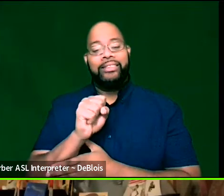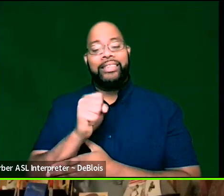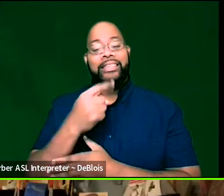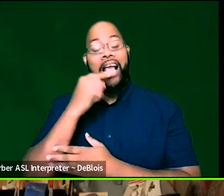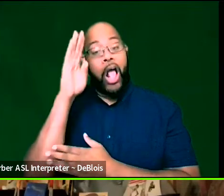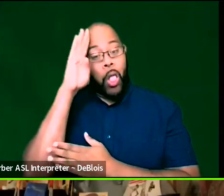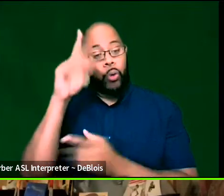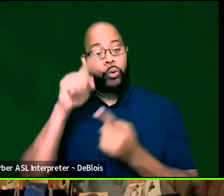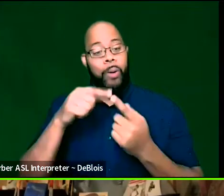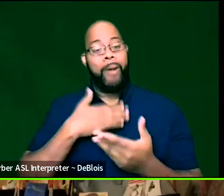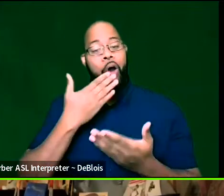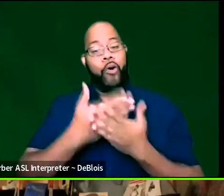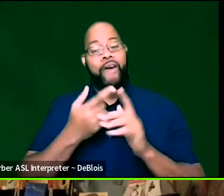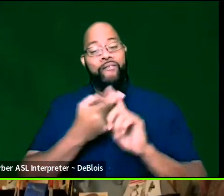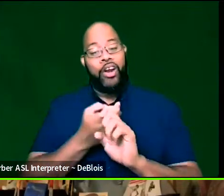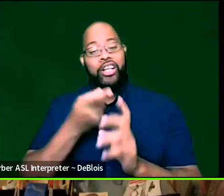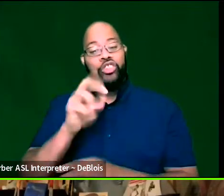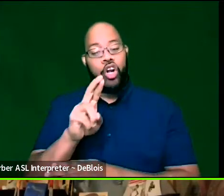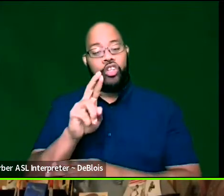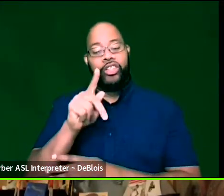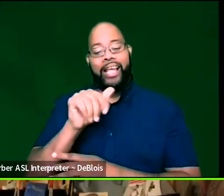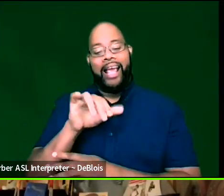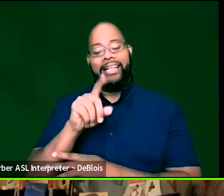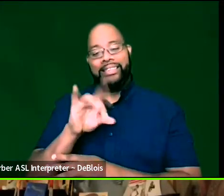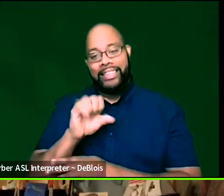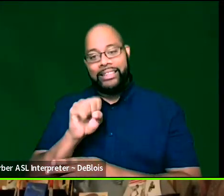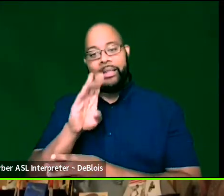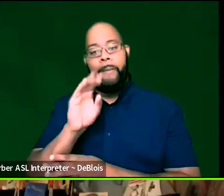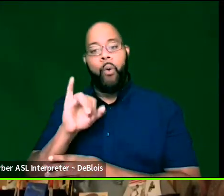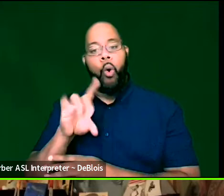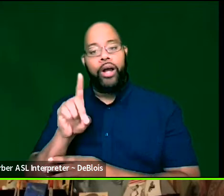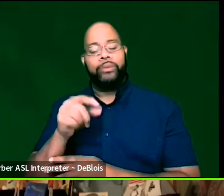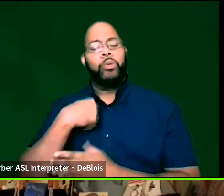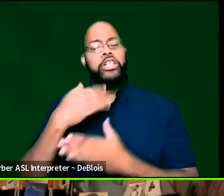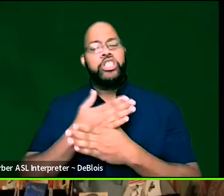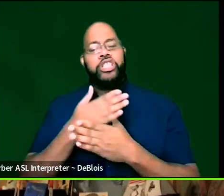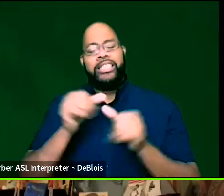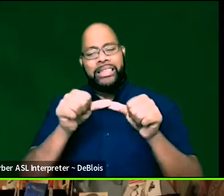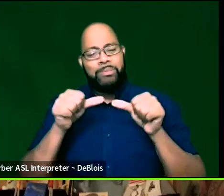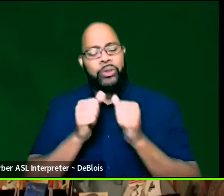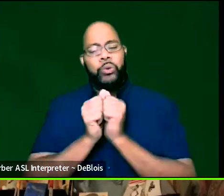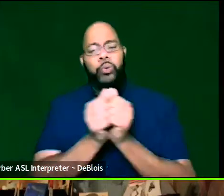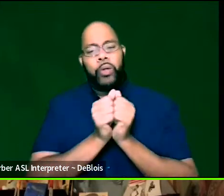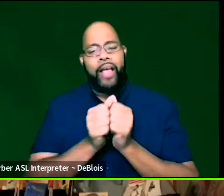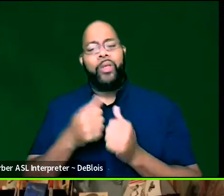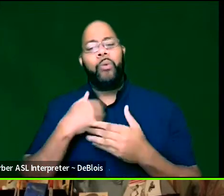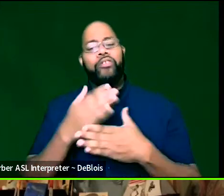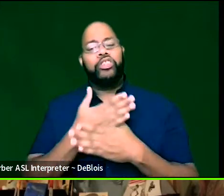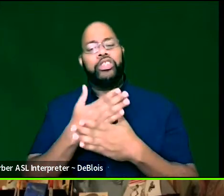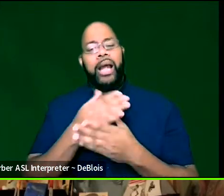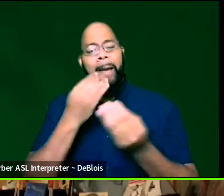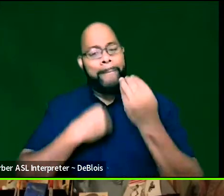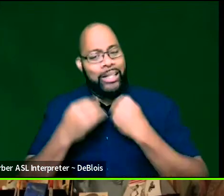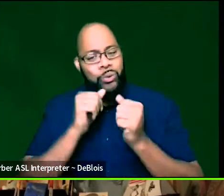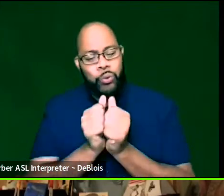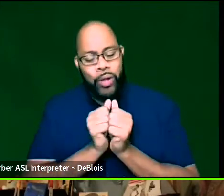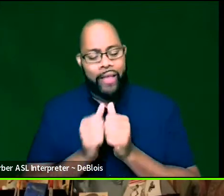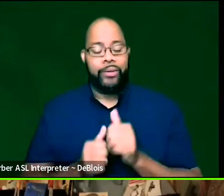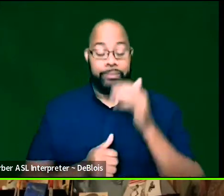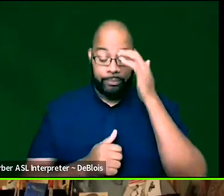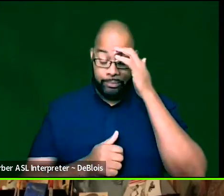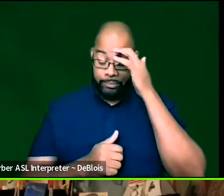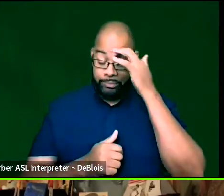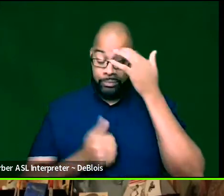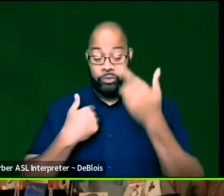hi to my good friend, Dr. Kandis Boyd. We've shared spaces together. We've shared meals together.